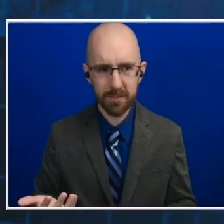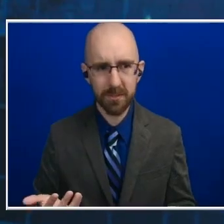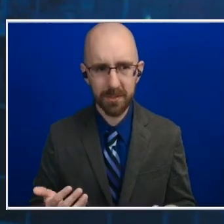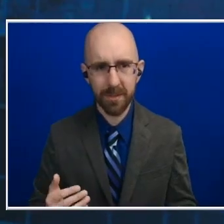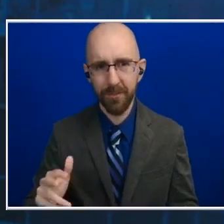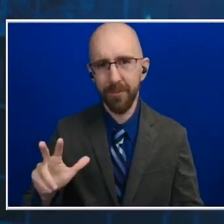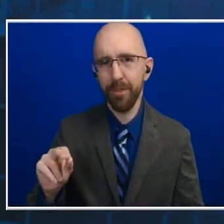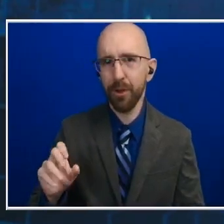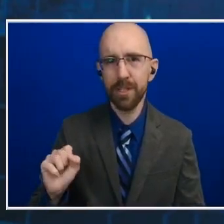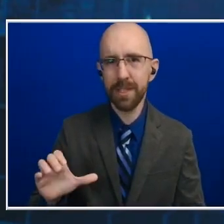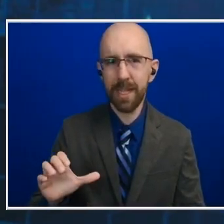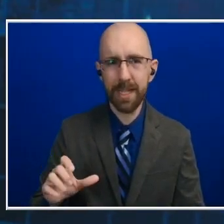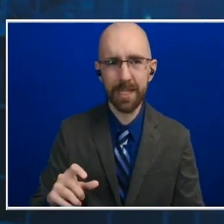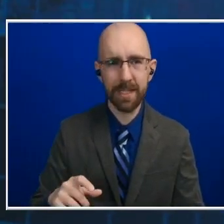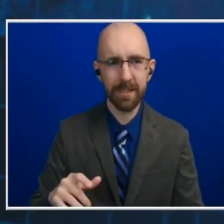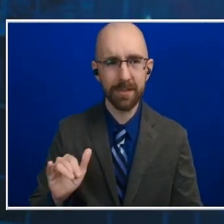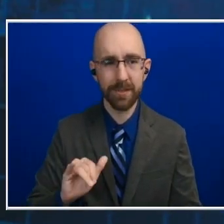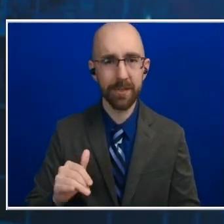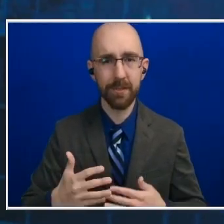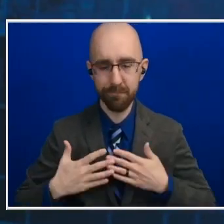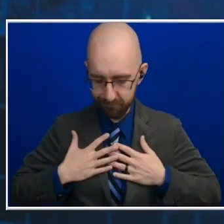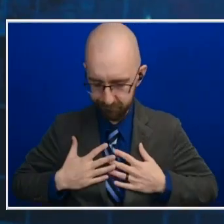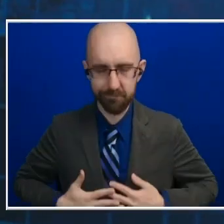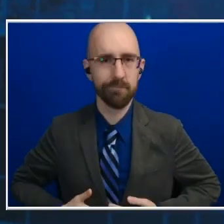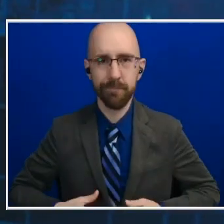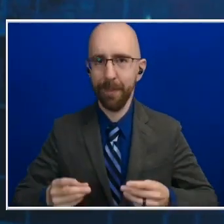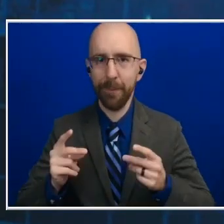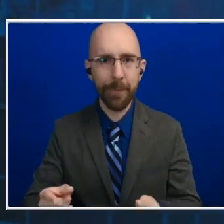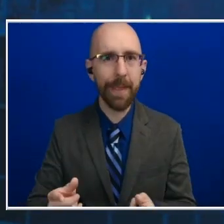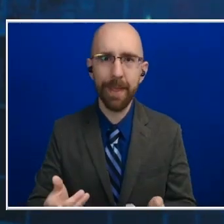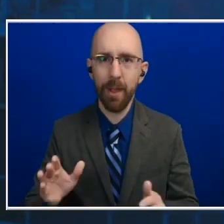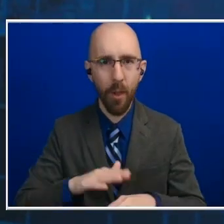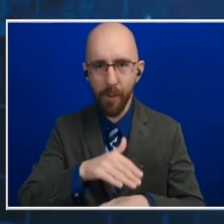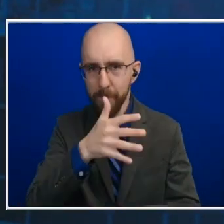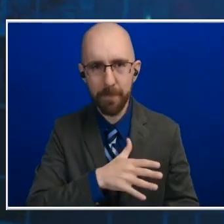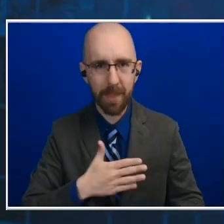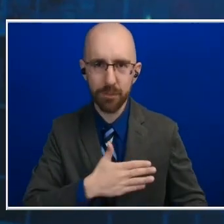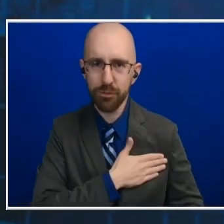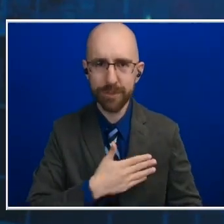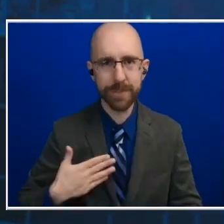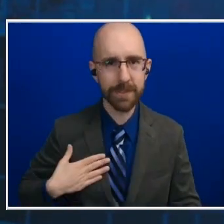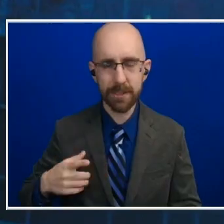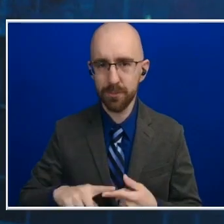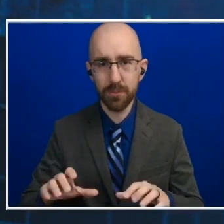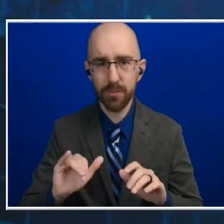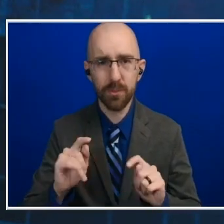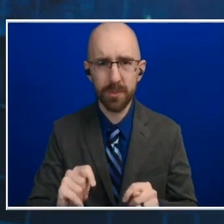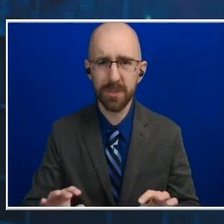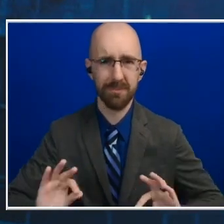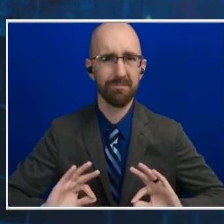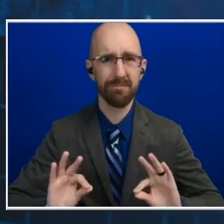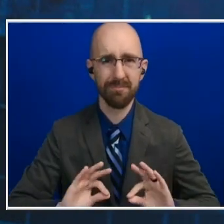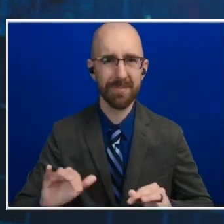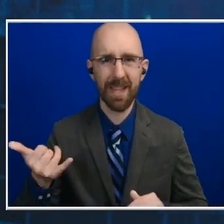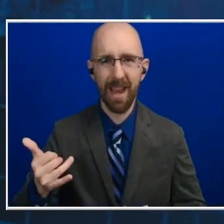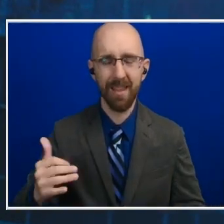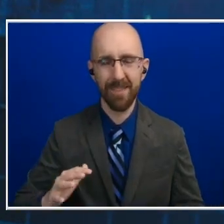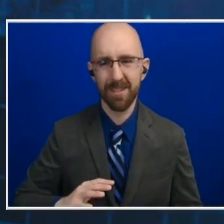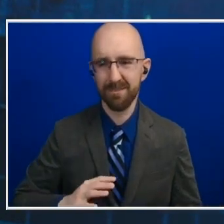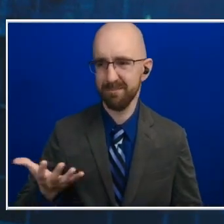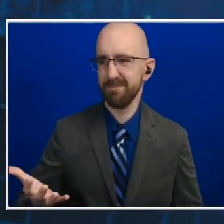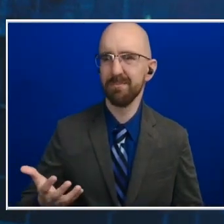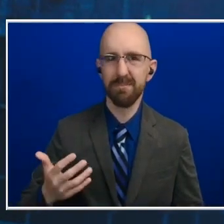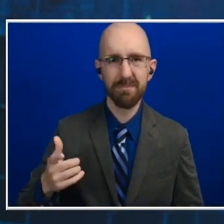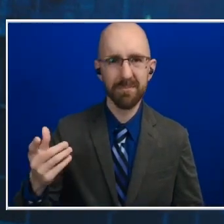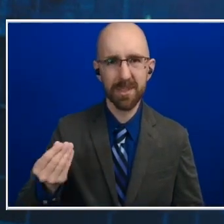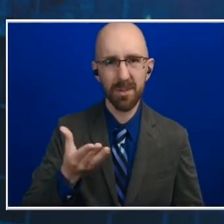of your time to do a quick pat down on a male's chest to do it. And it was kind of off-putting being told that it's not worth his